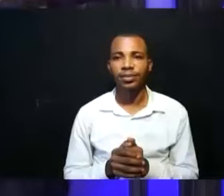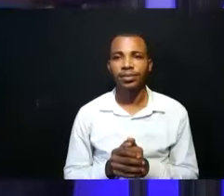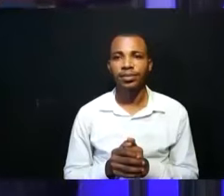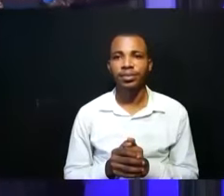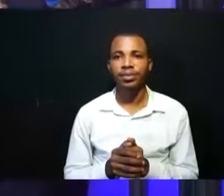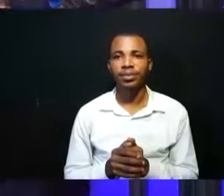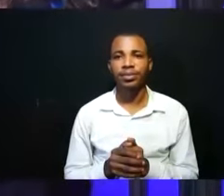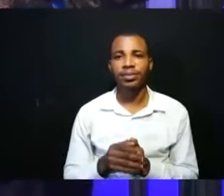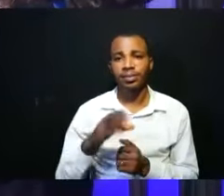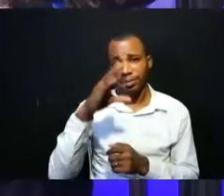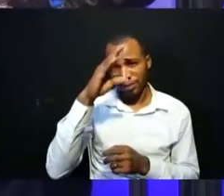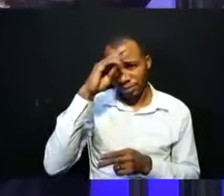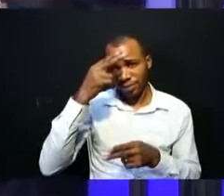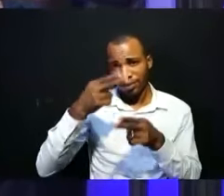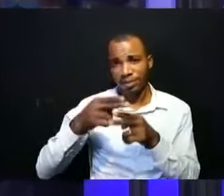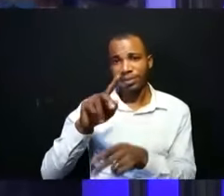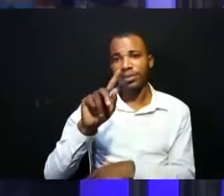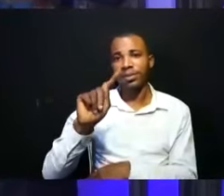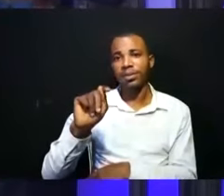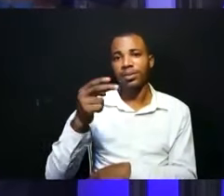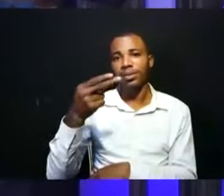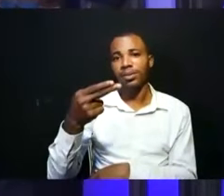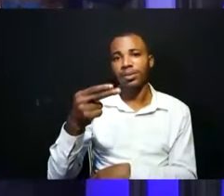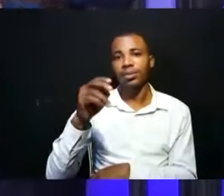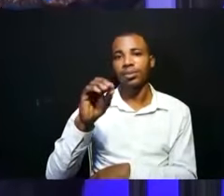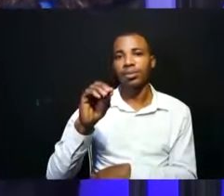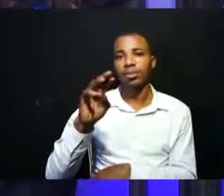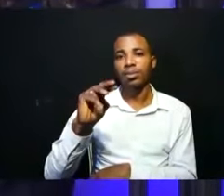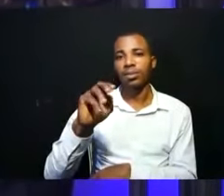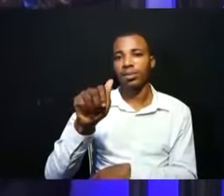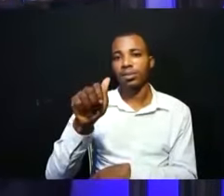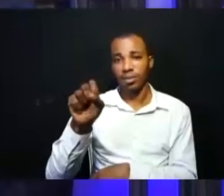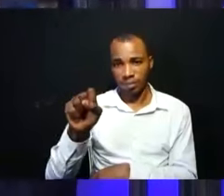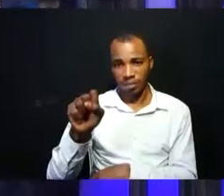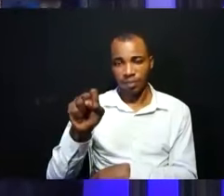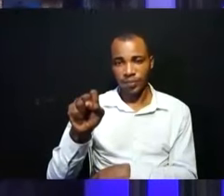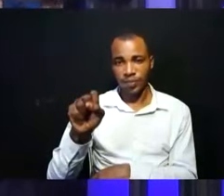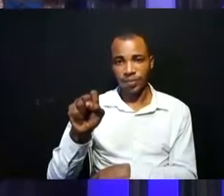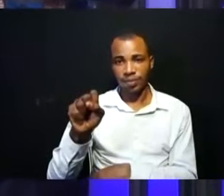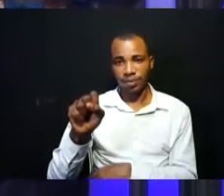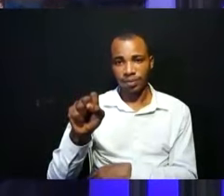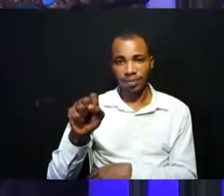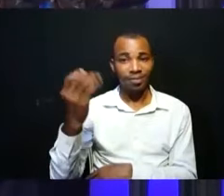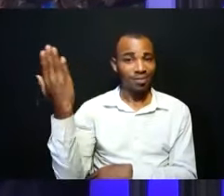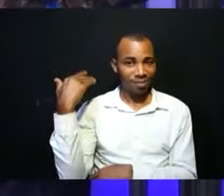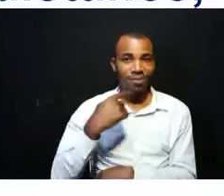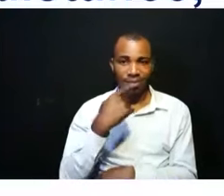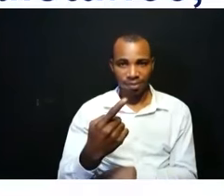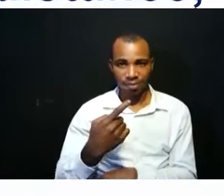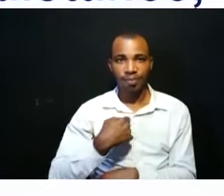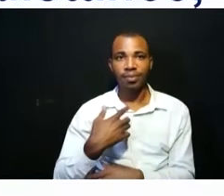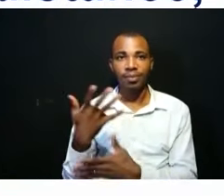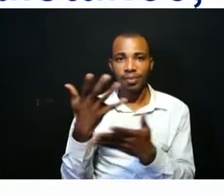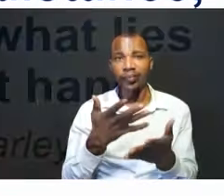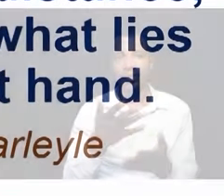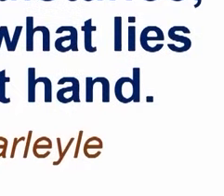Thomas Kalele. A baby, a friend, Thomas Kalele. Has said this, and I want to quote.